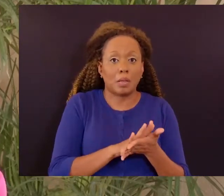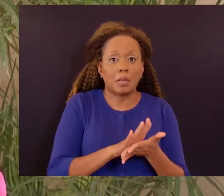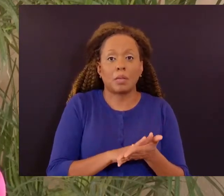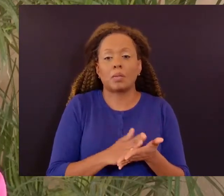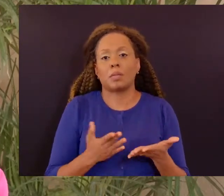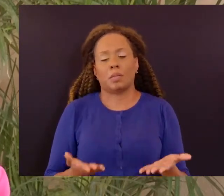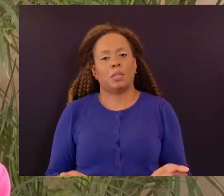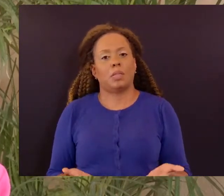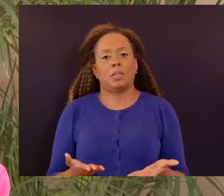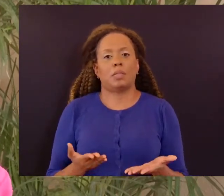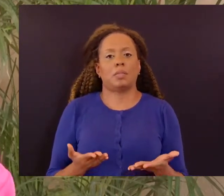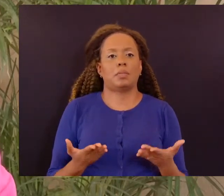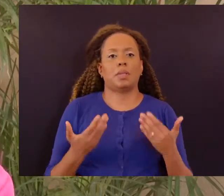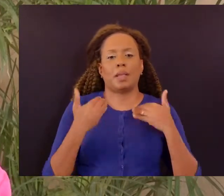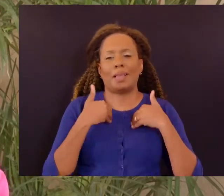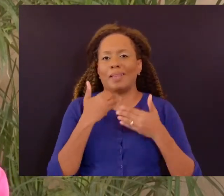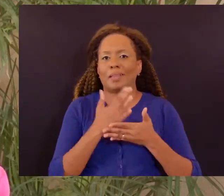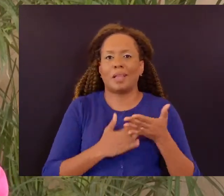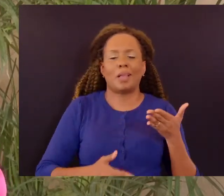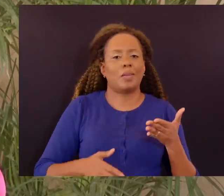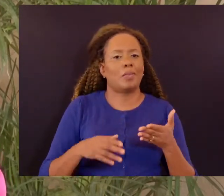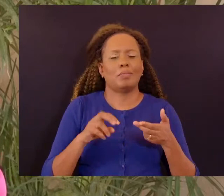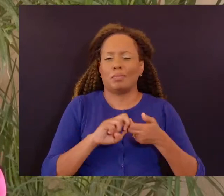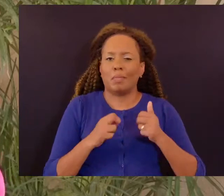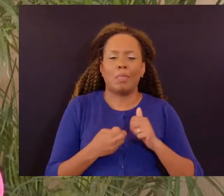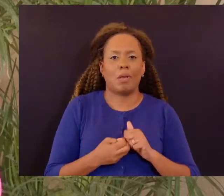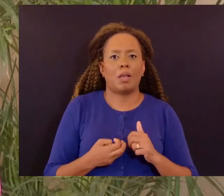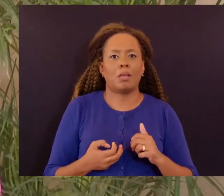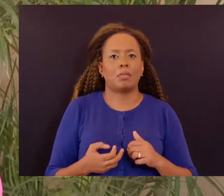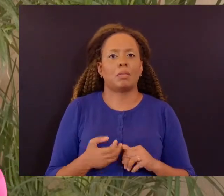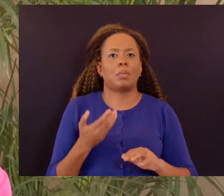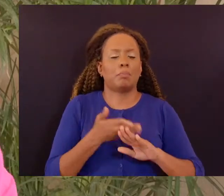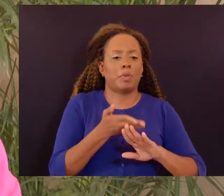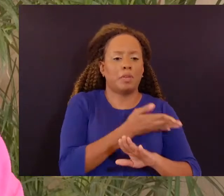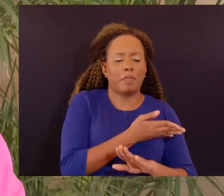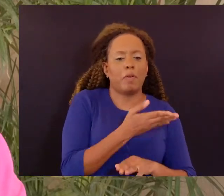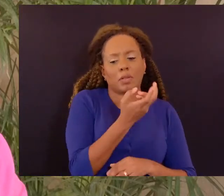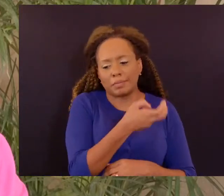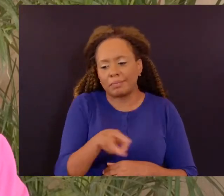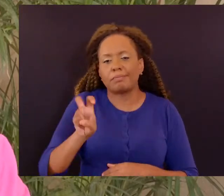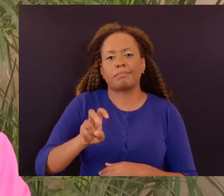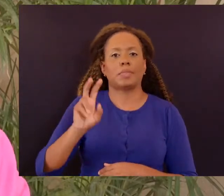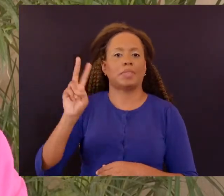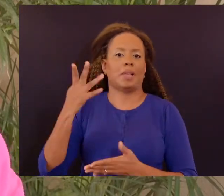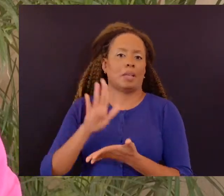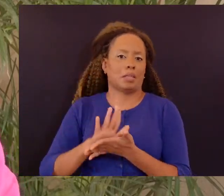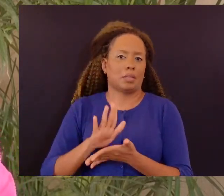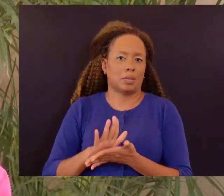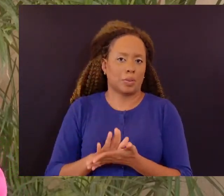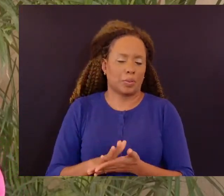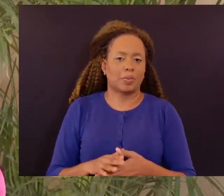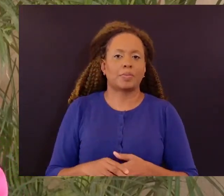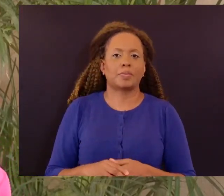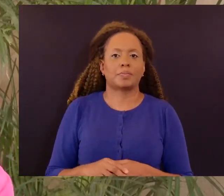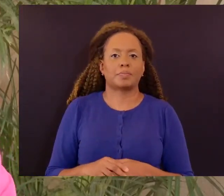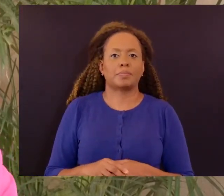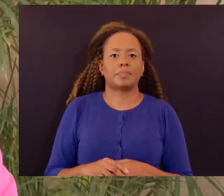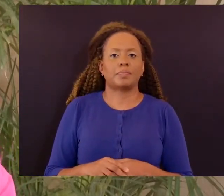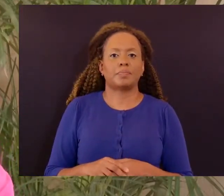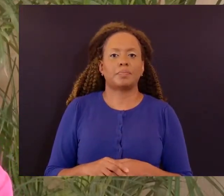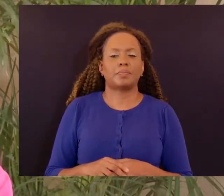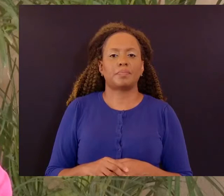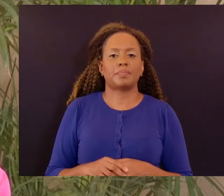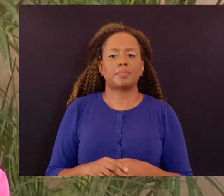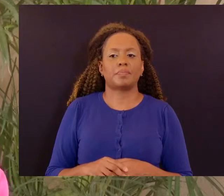to address before they reach the stage where they transition from the primary level. And I believe the minister would